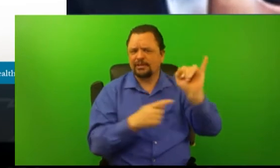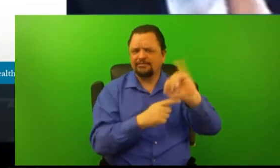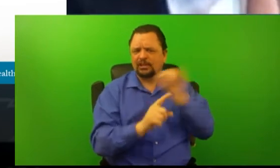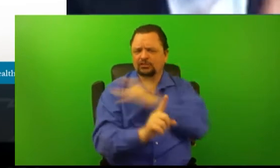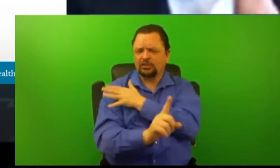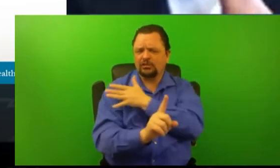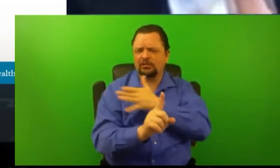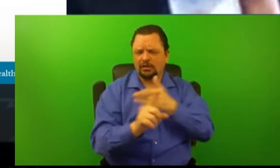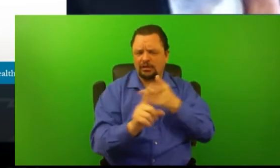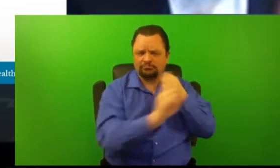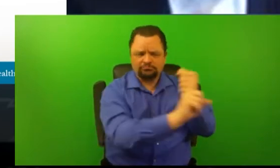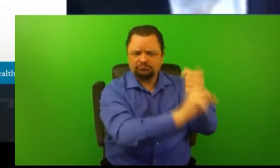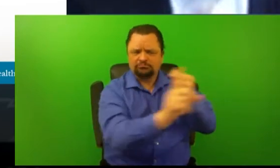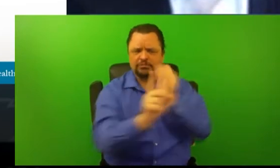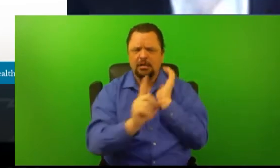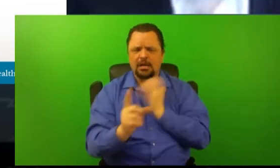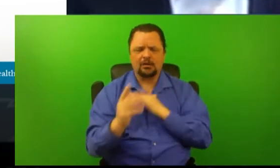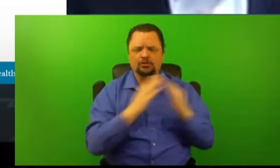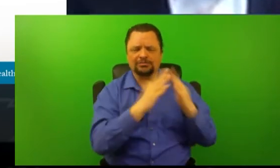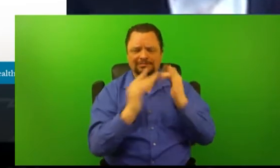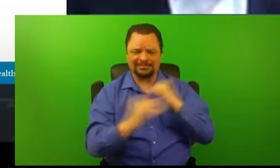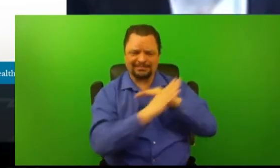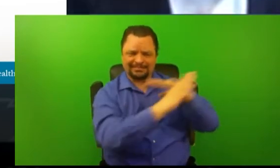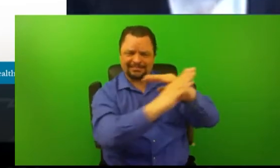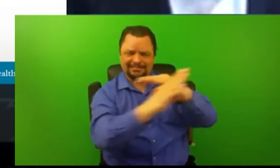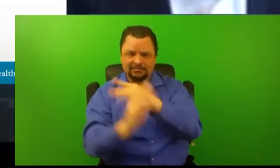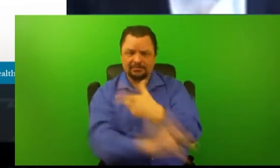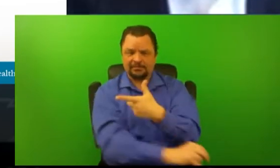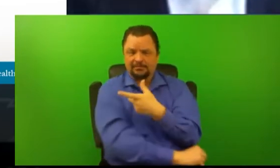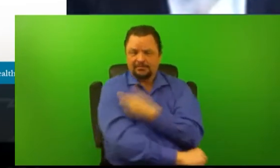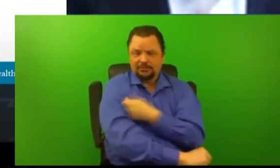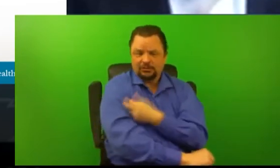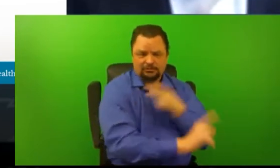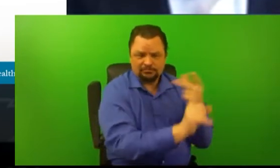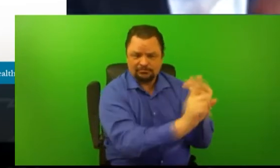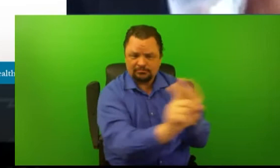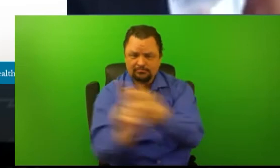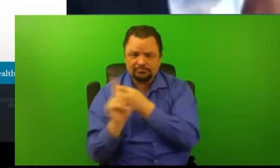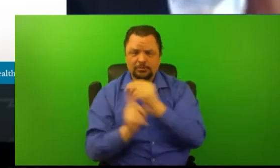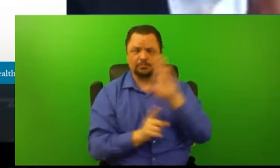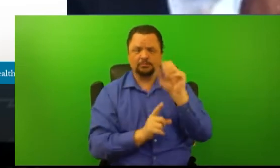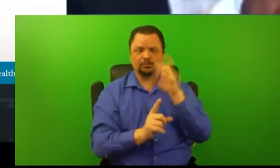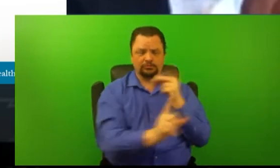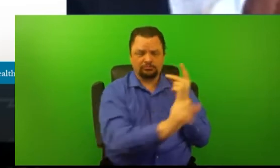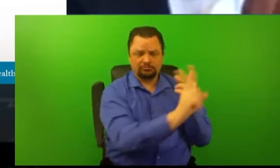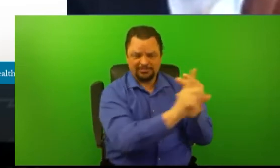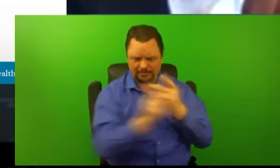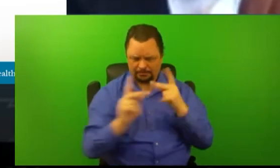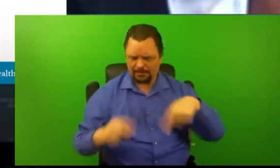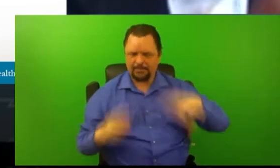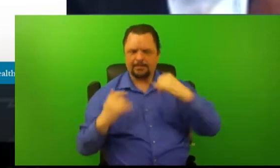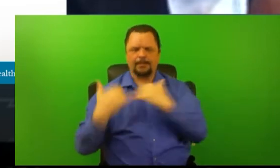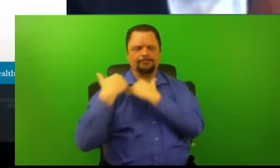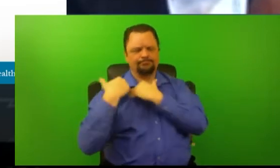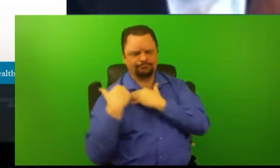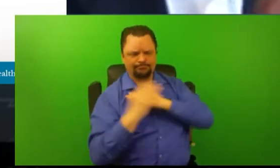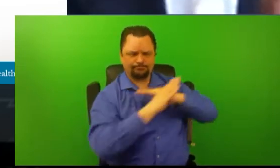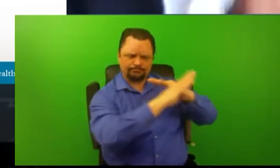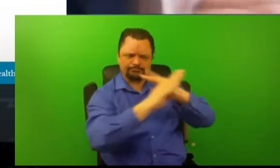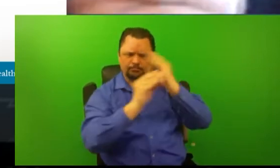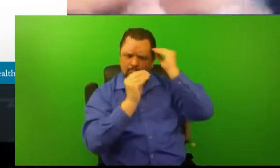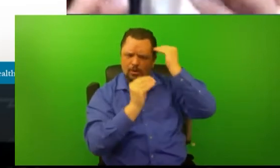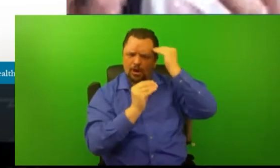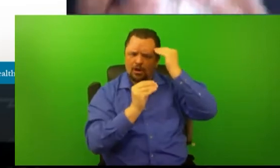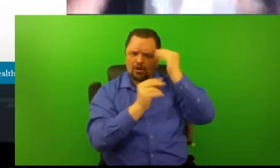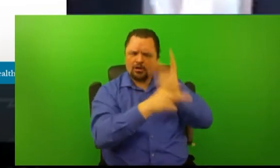had vaccinations and boosters. People are taking precautions. And I think part of this update of the data is